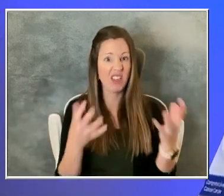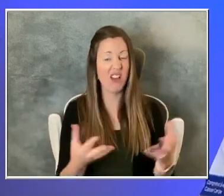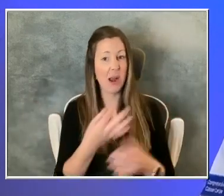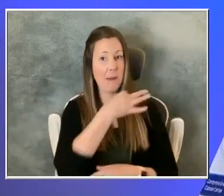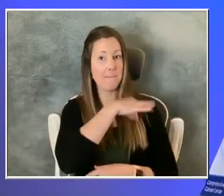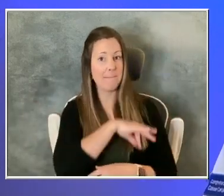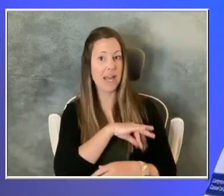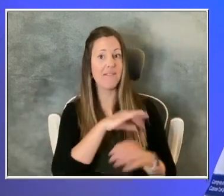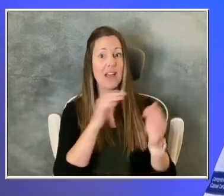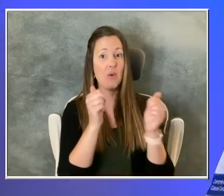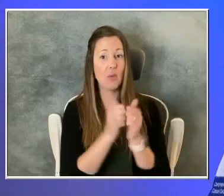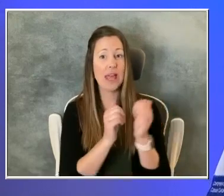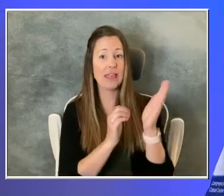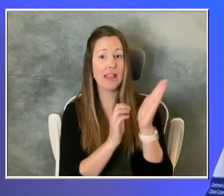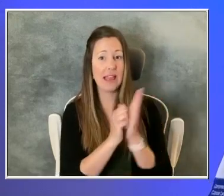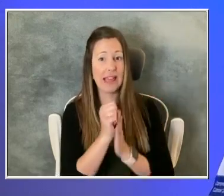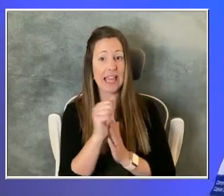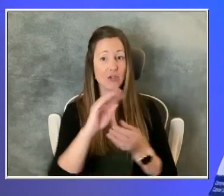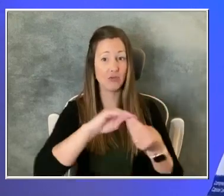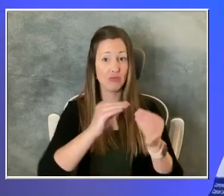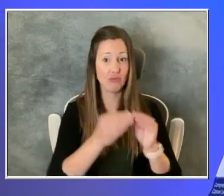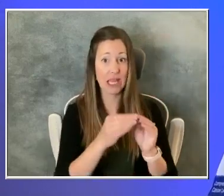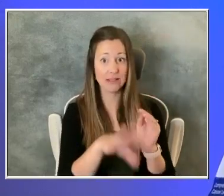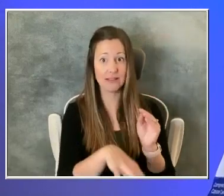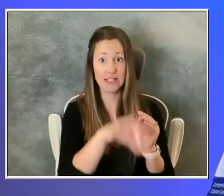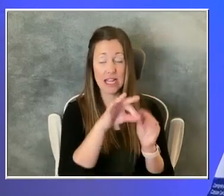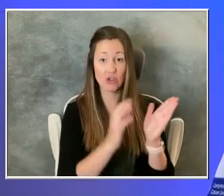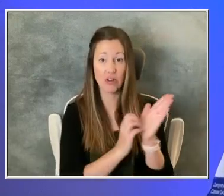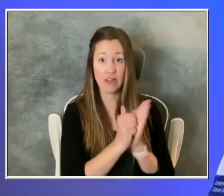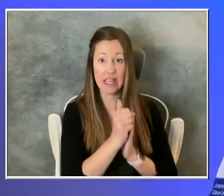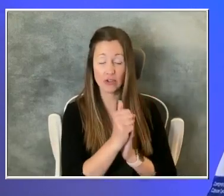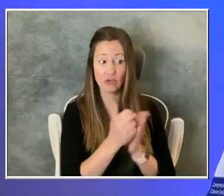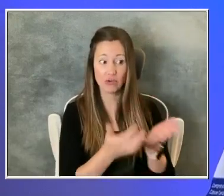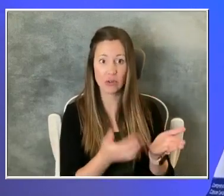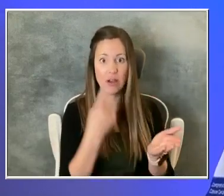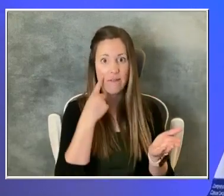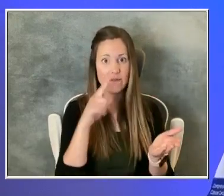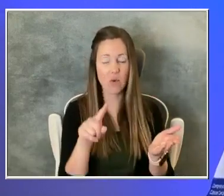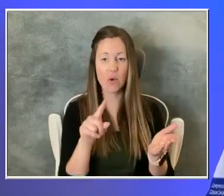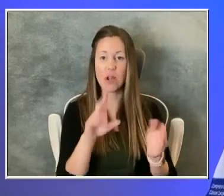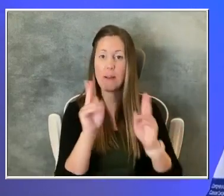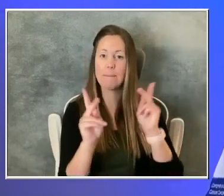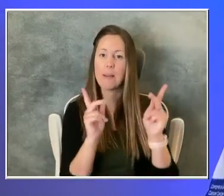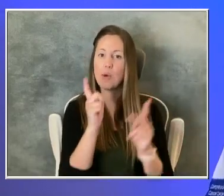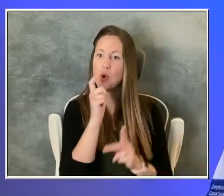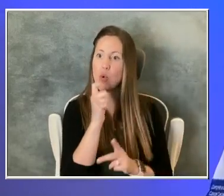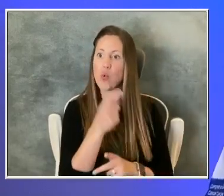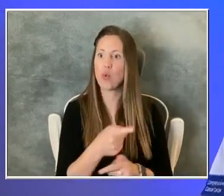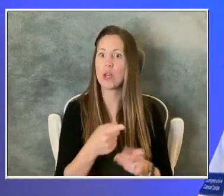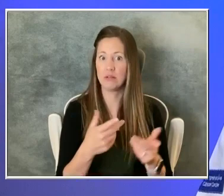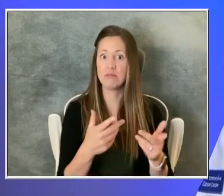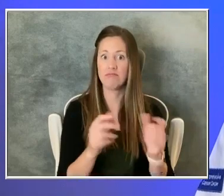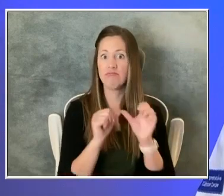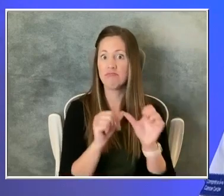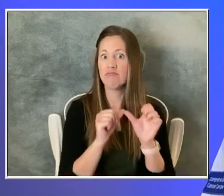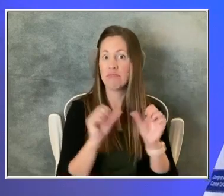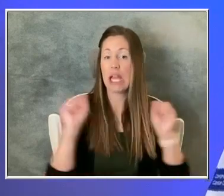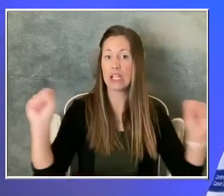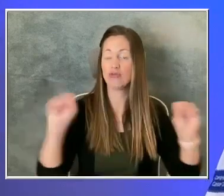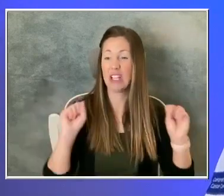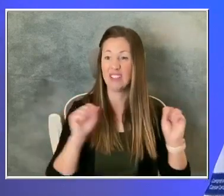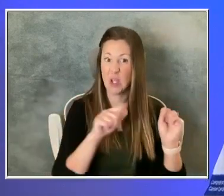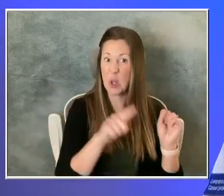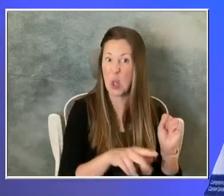cancer rates, the detection of cancer for those people had a lower risk who exercised. So